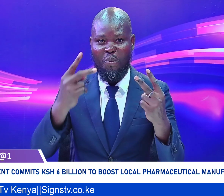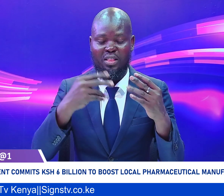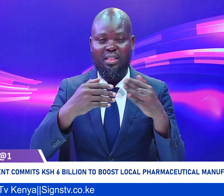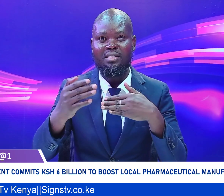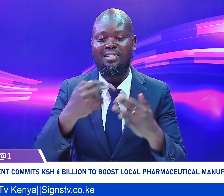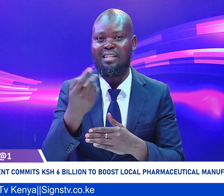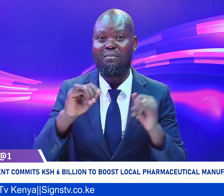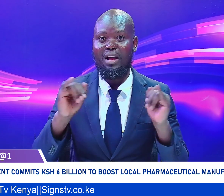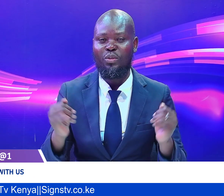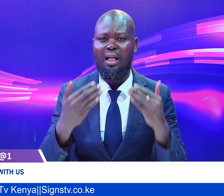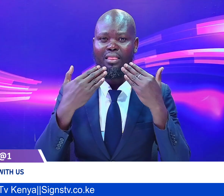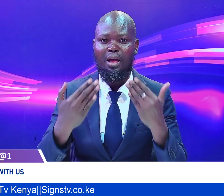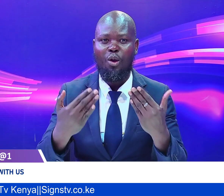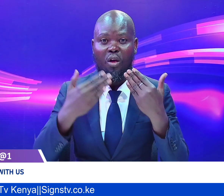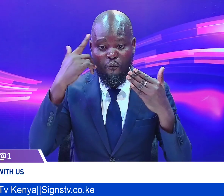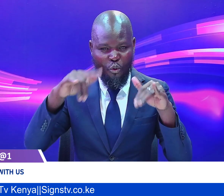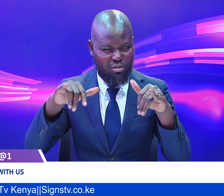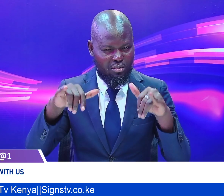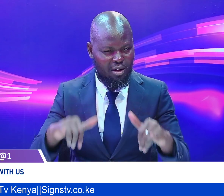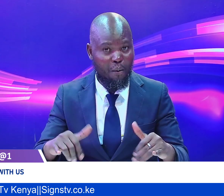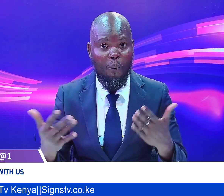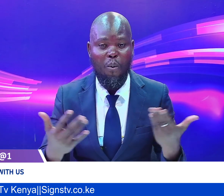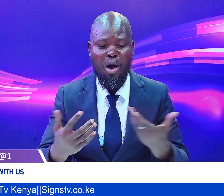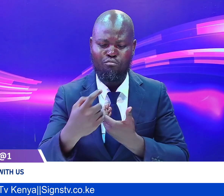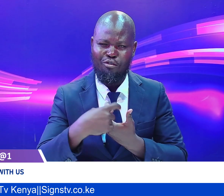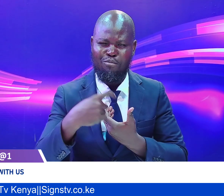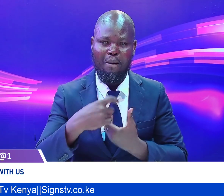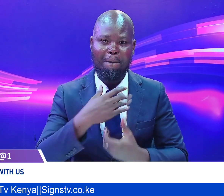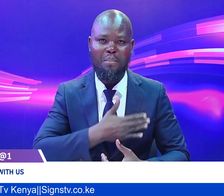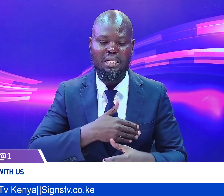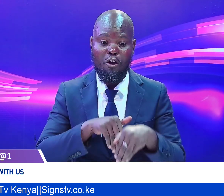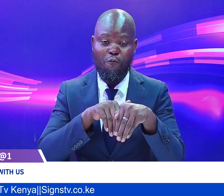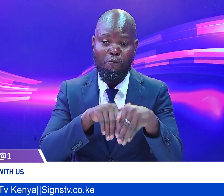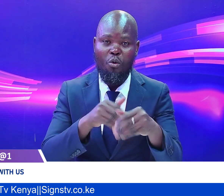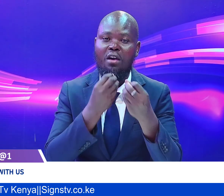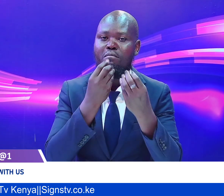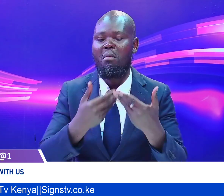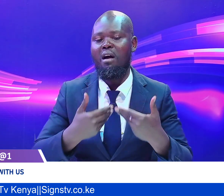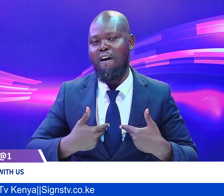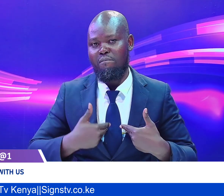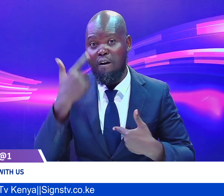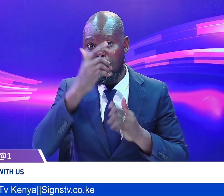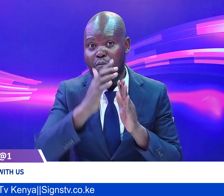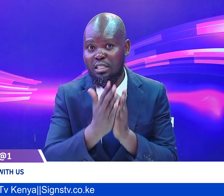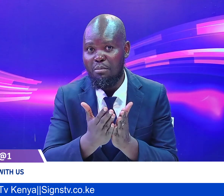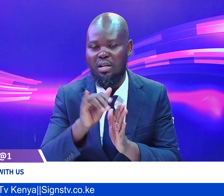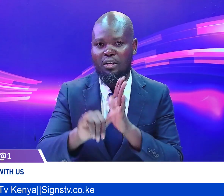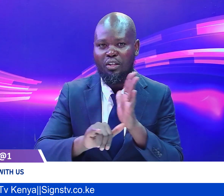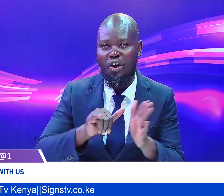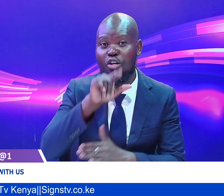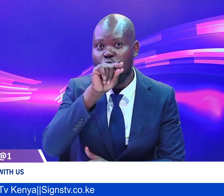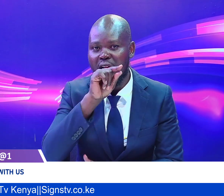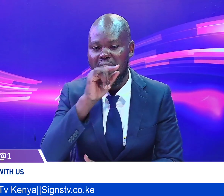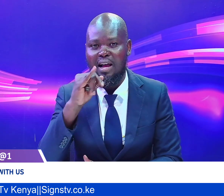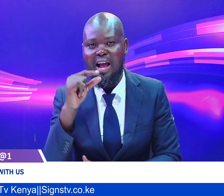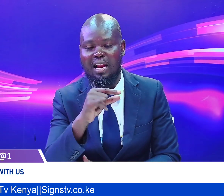That is all we had prepared for you here at Science TV. Thank you for joining us at our lunchtime news. Please also follow us on our